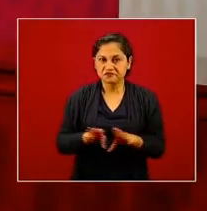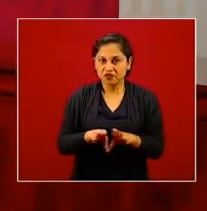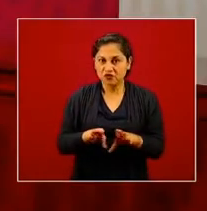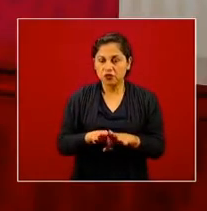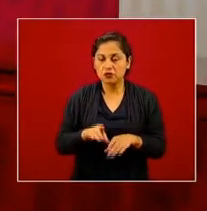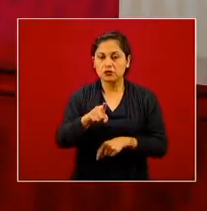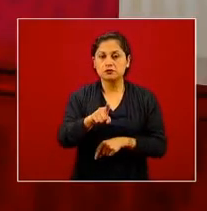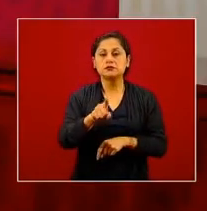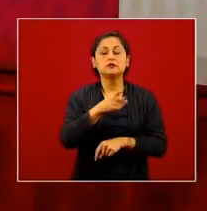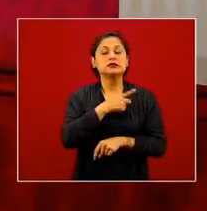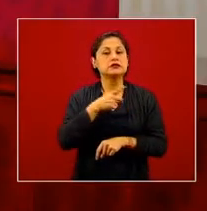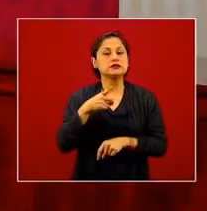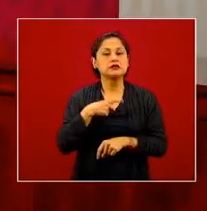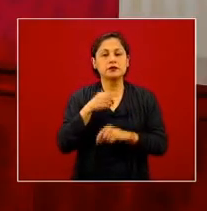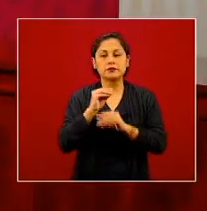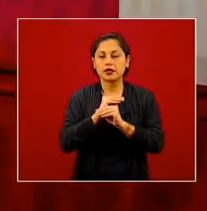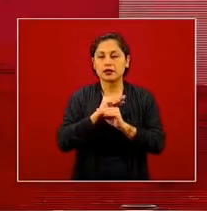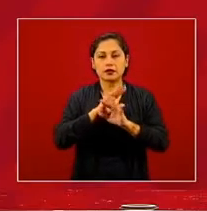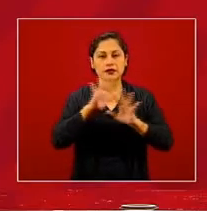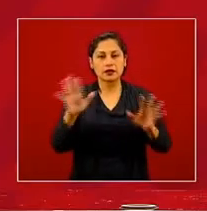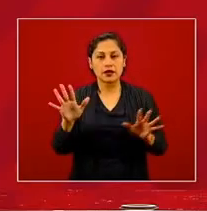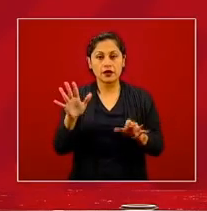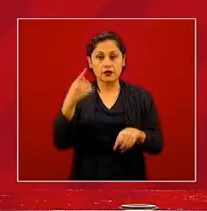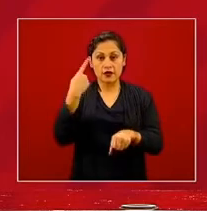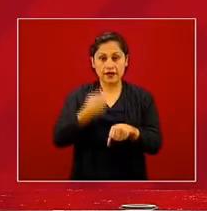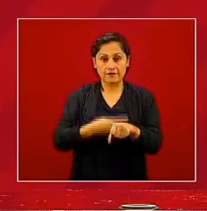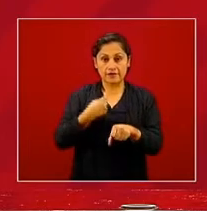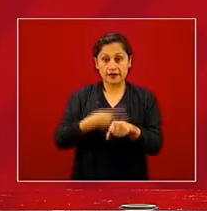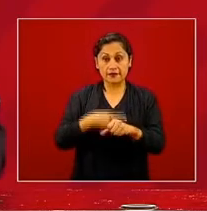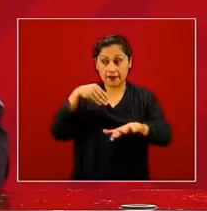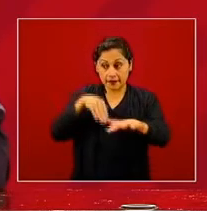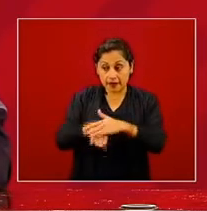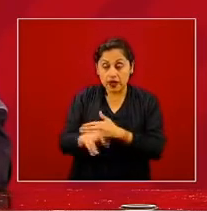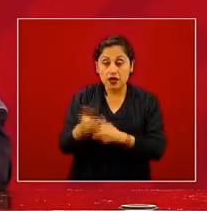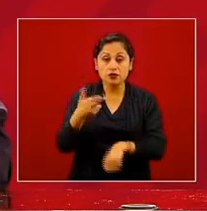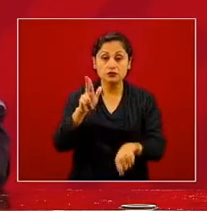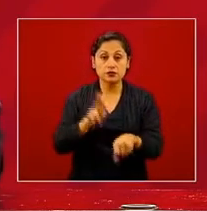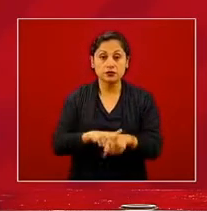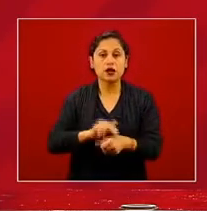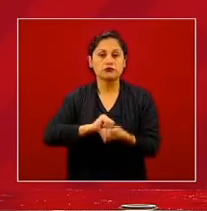tool. It's to have in mind clear that